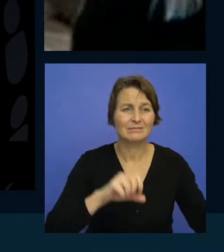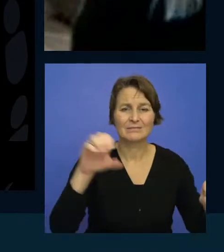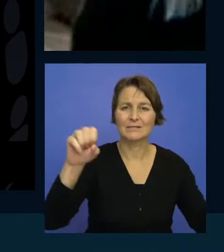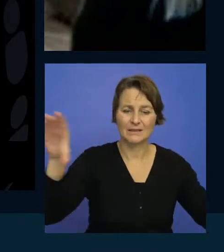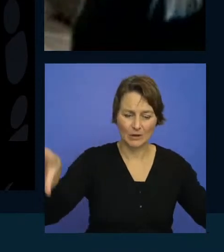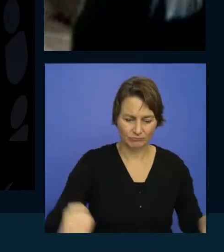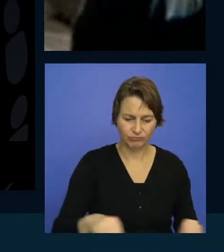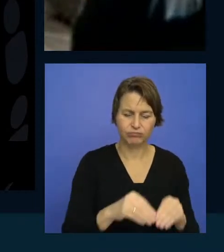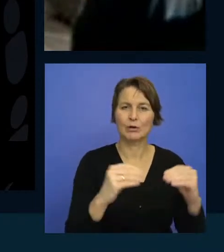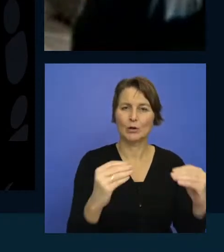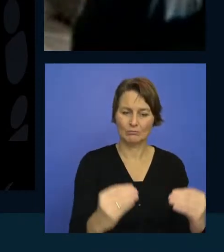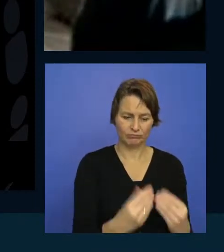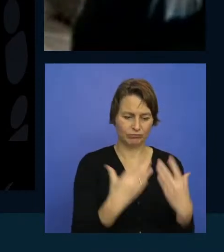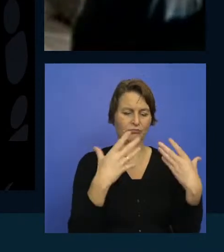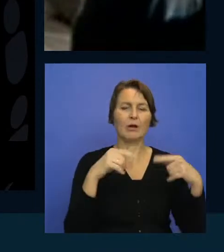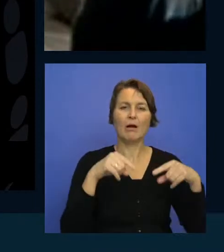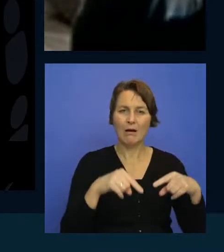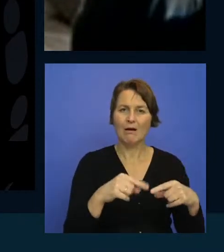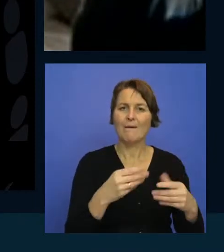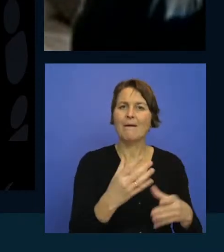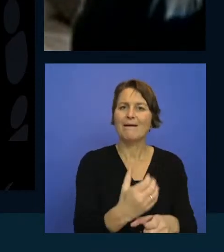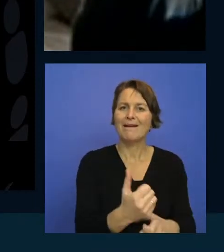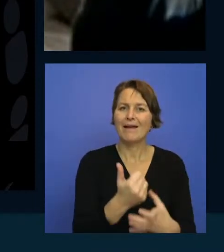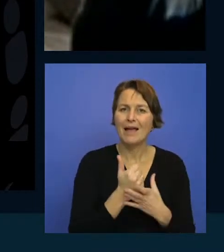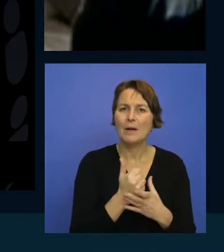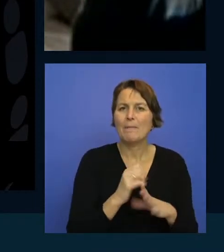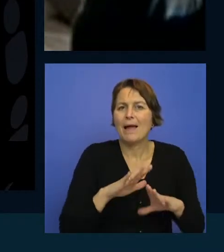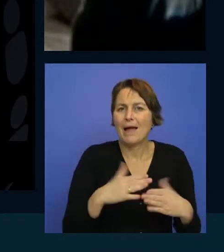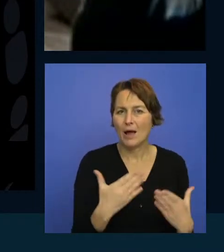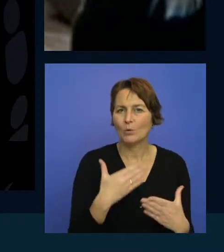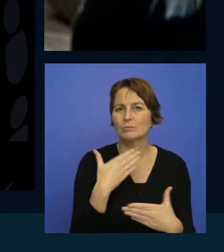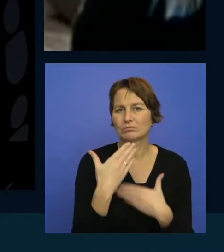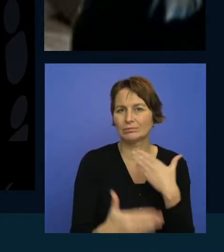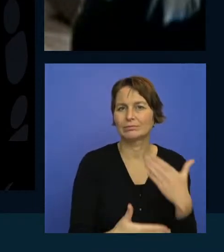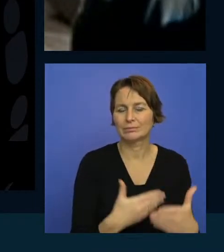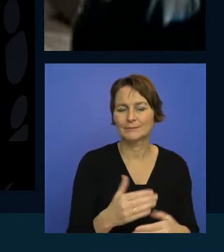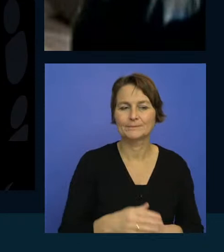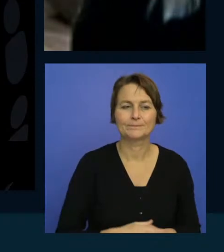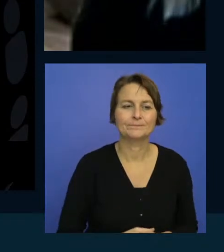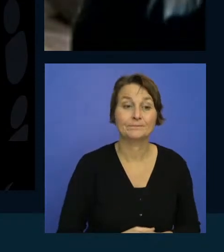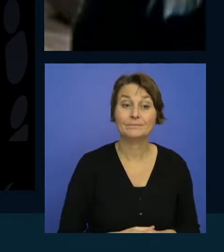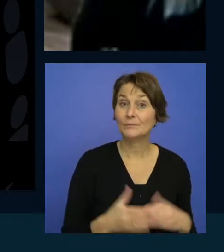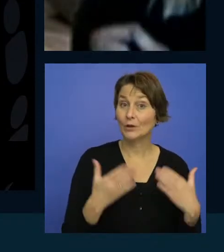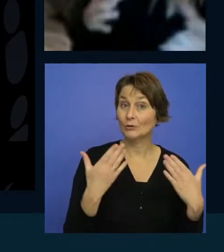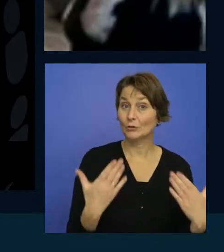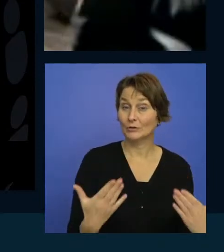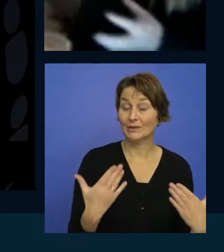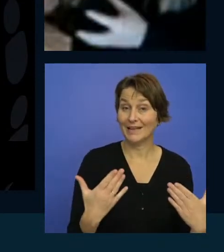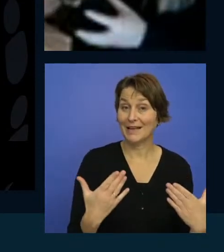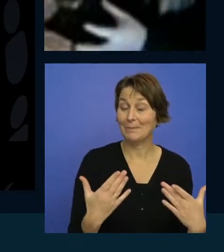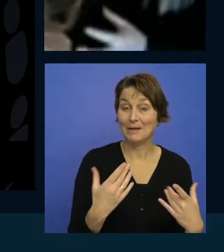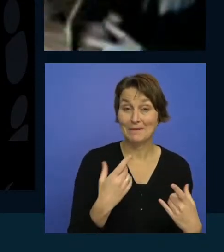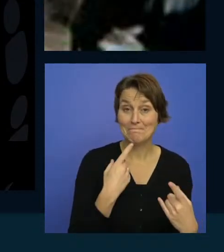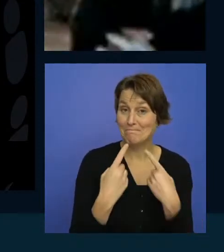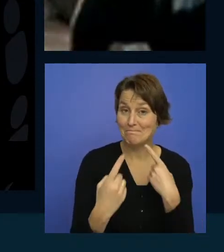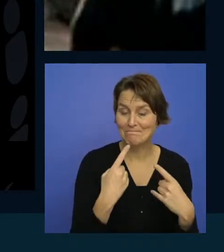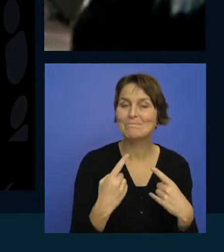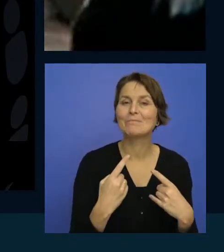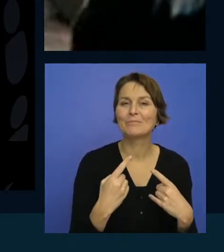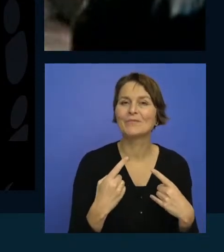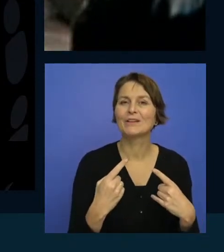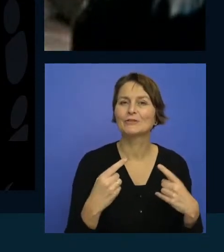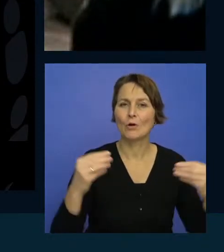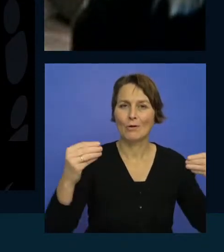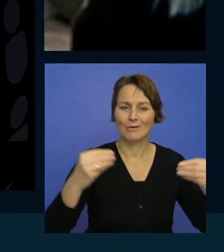that silo world. So what I will be presenting today, bringing data into